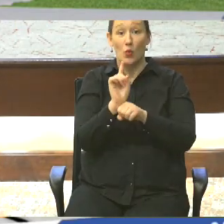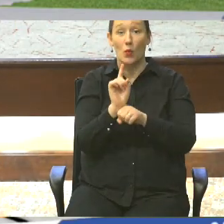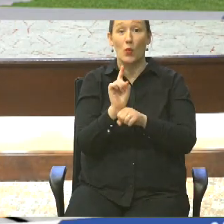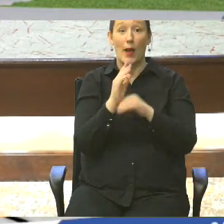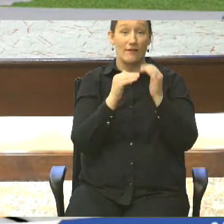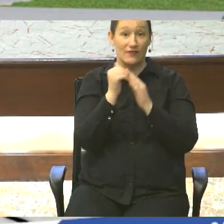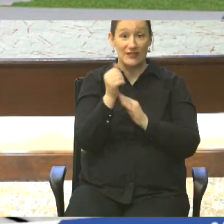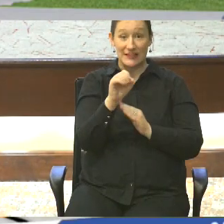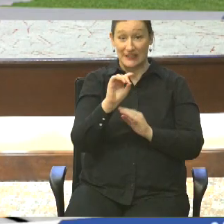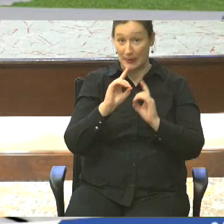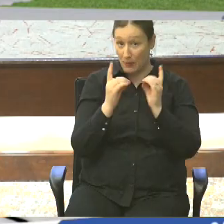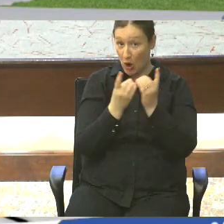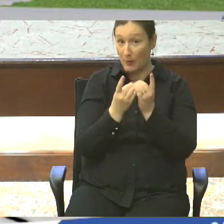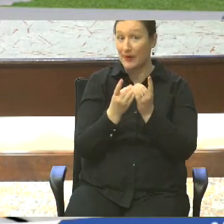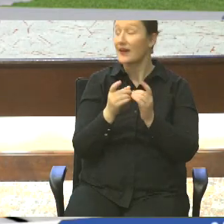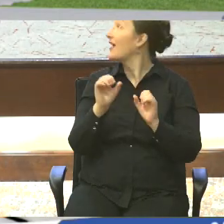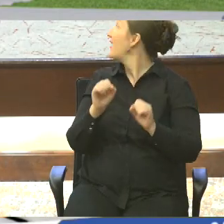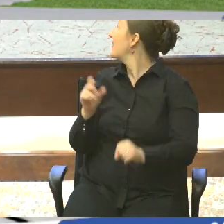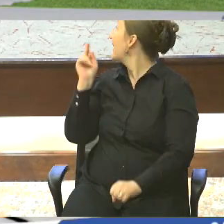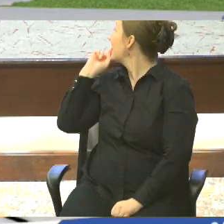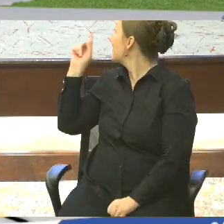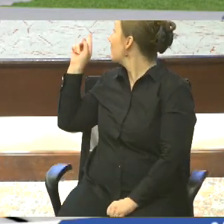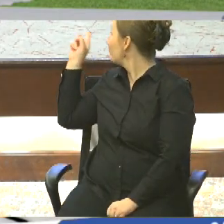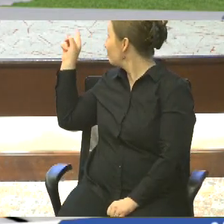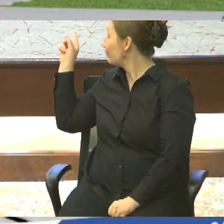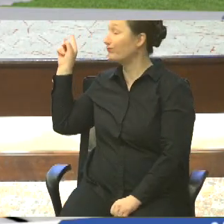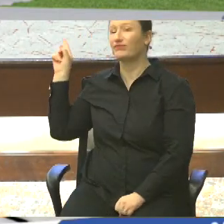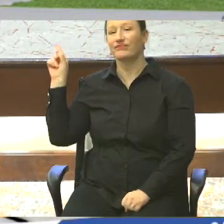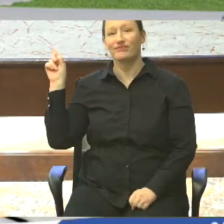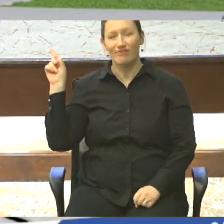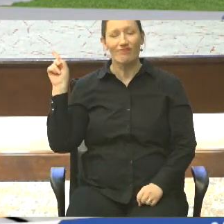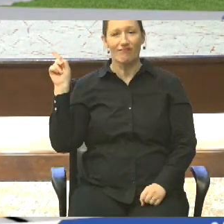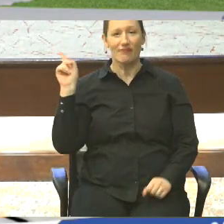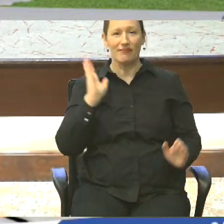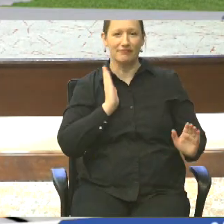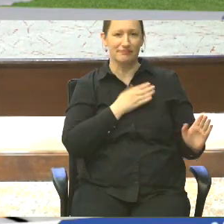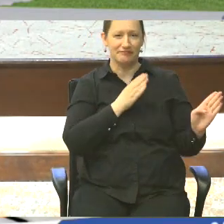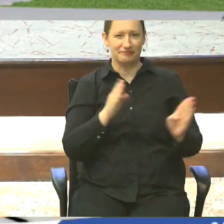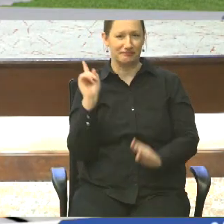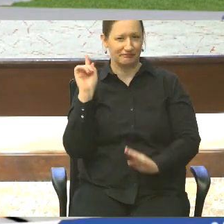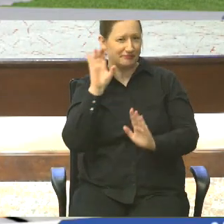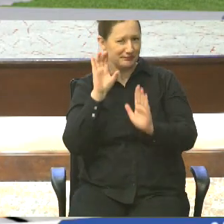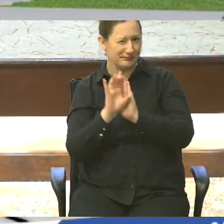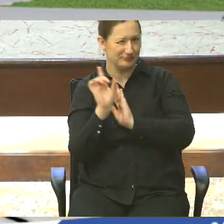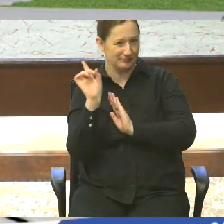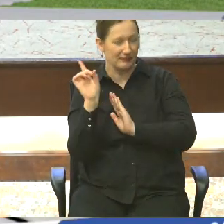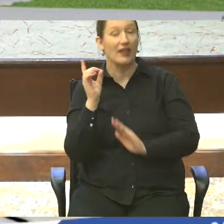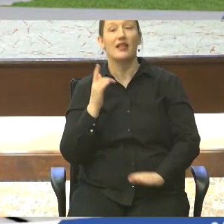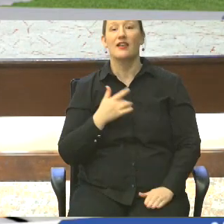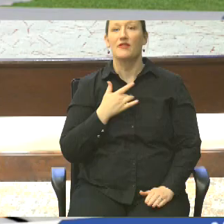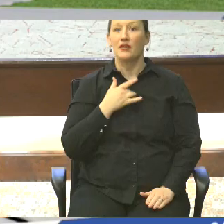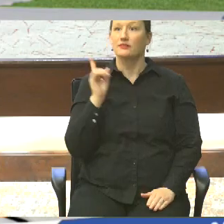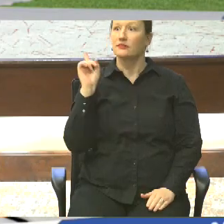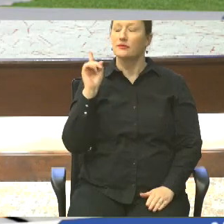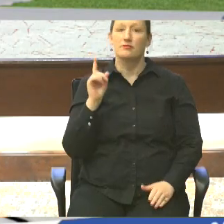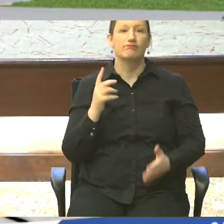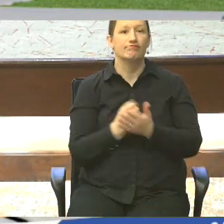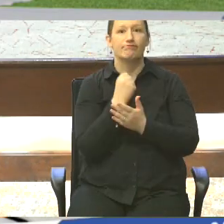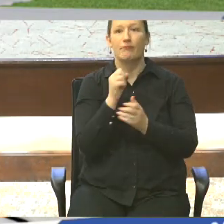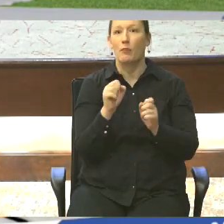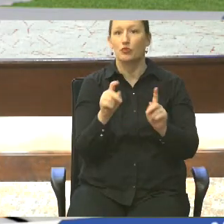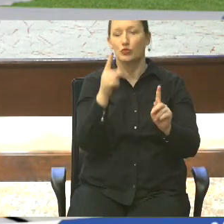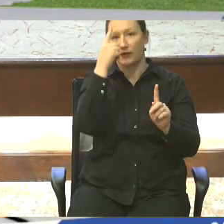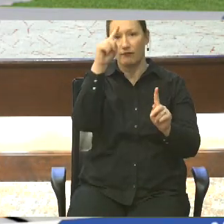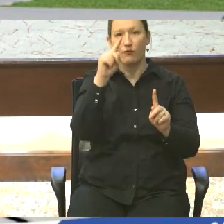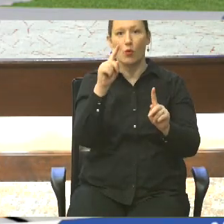are pulling back the curtain on the programmatic side of things. And what we feel is just a grand opportunity to create